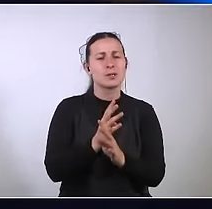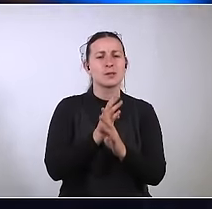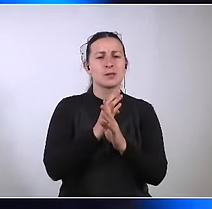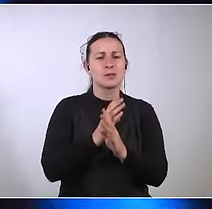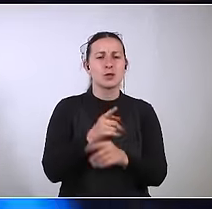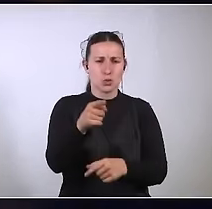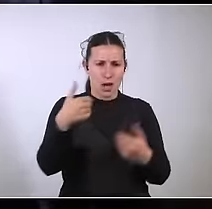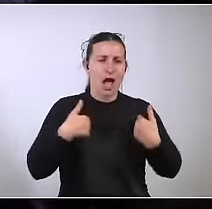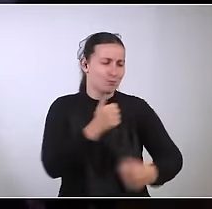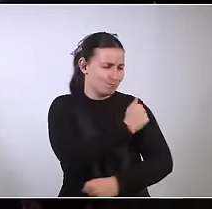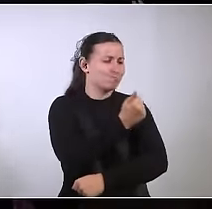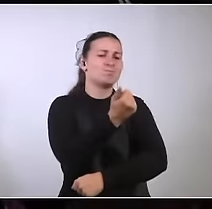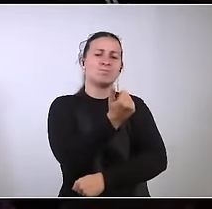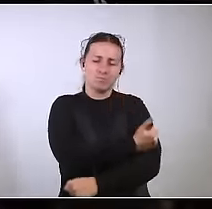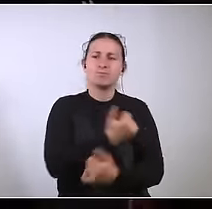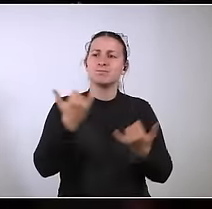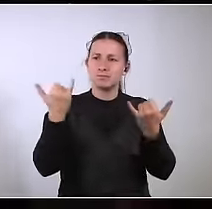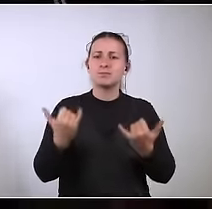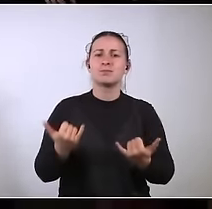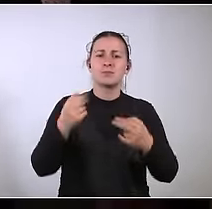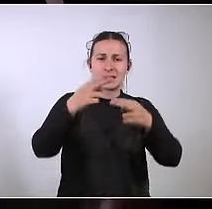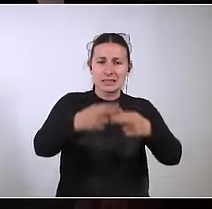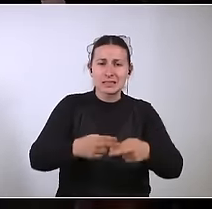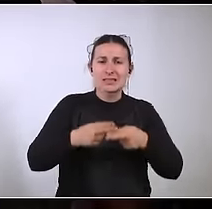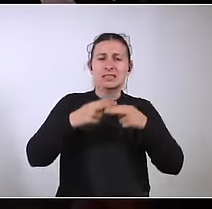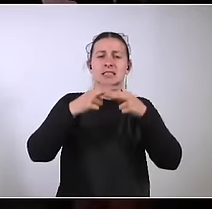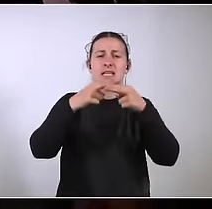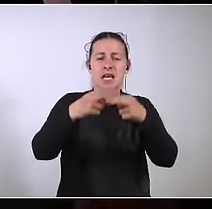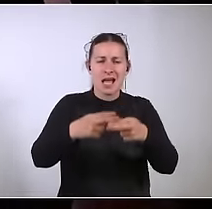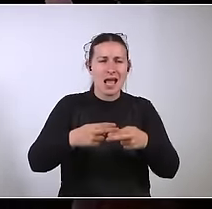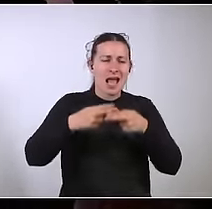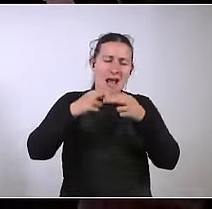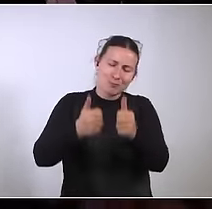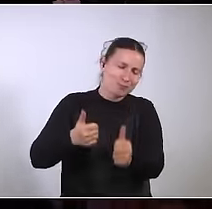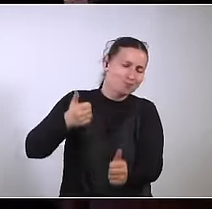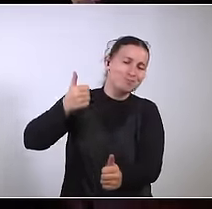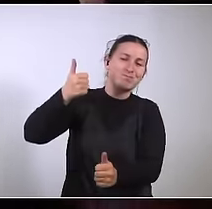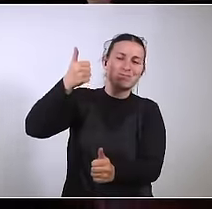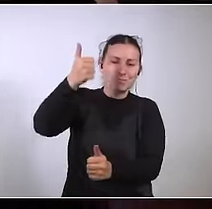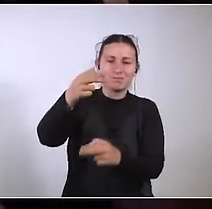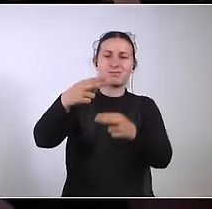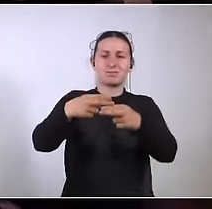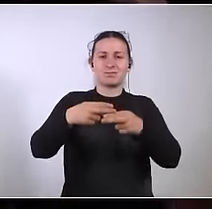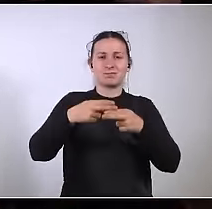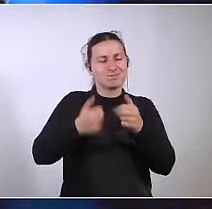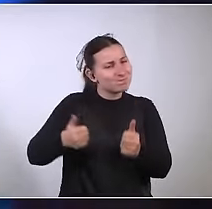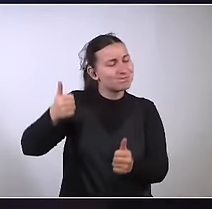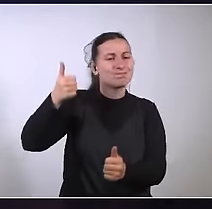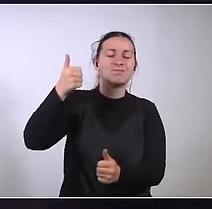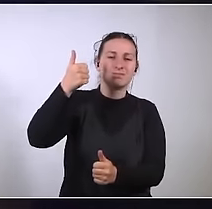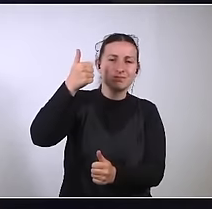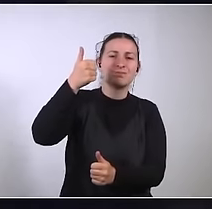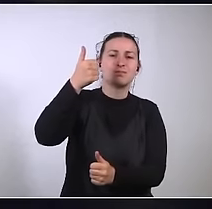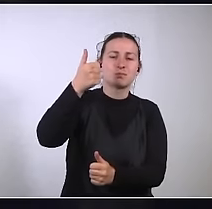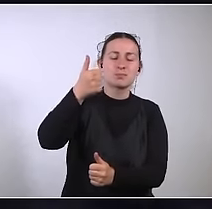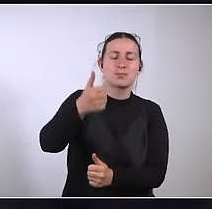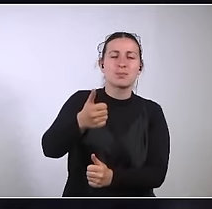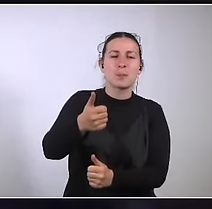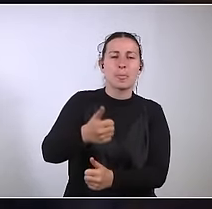Take authority right now. In the name that is above all names.